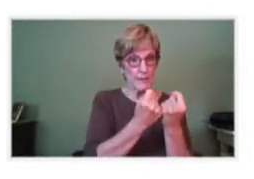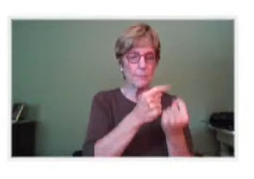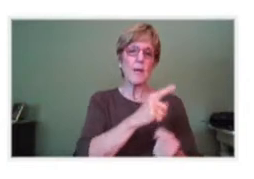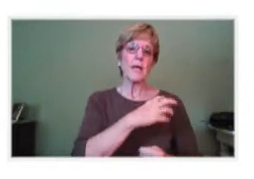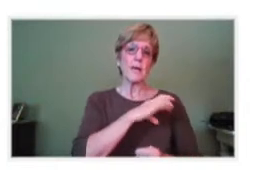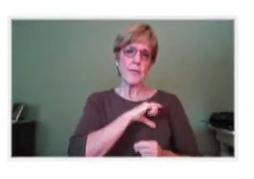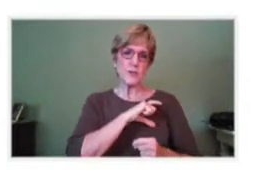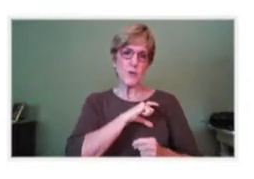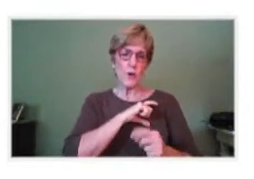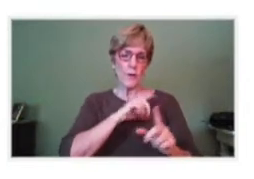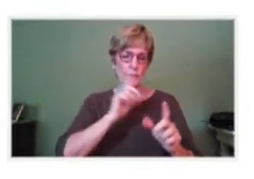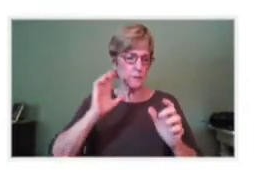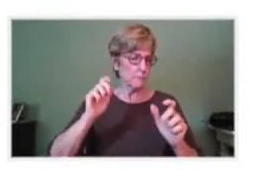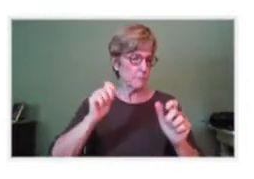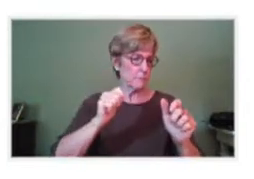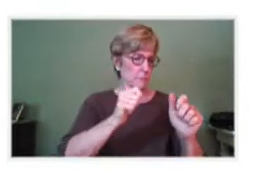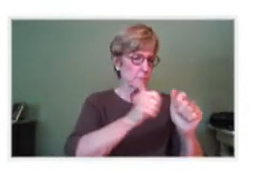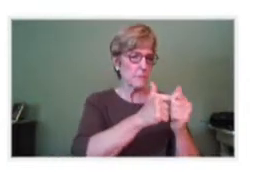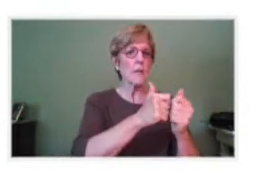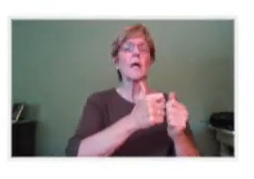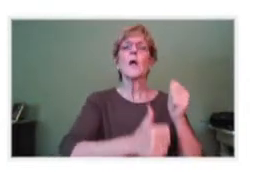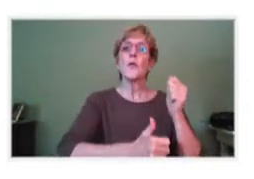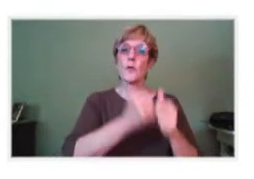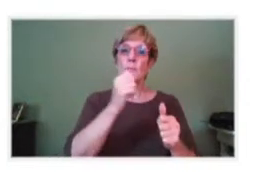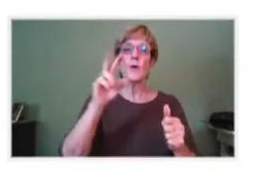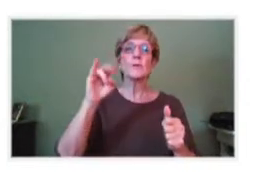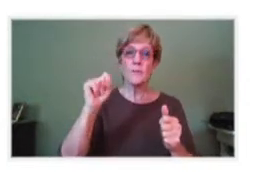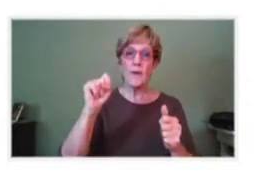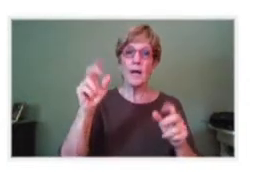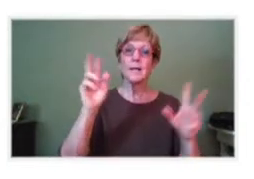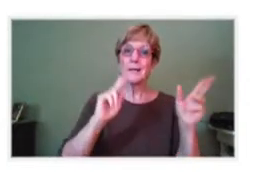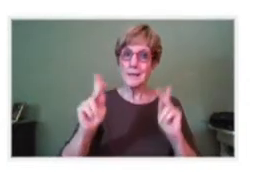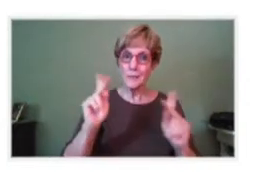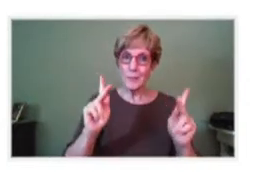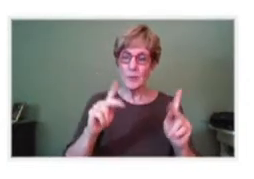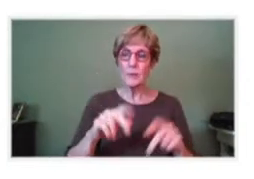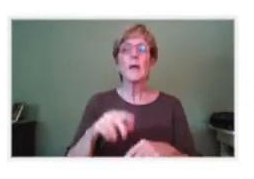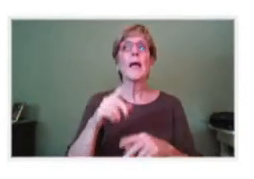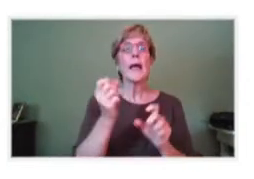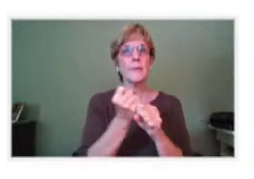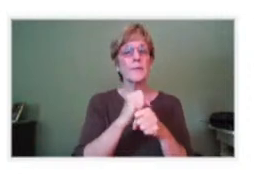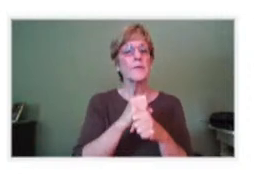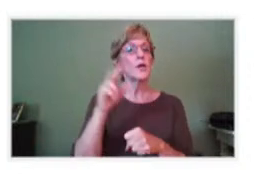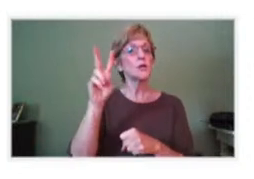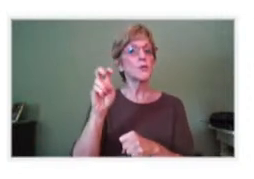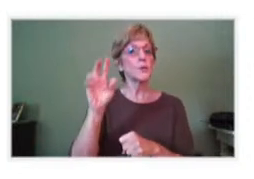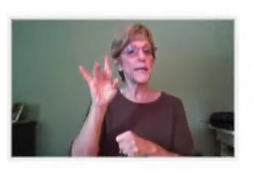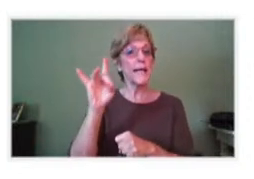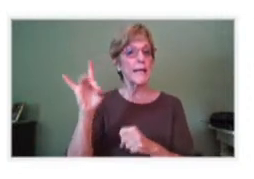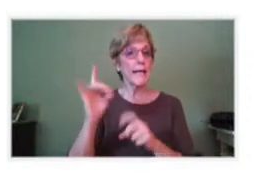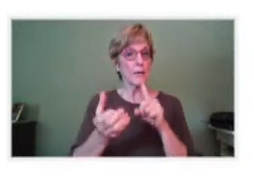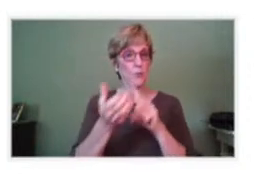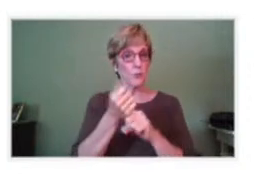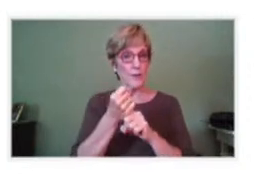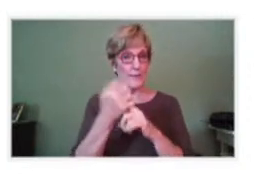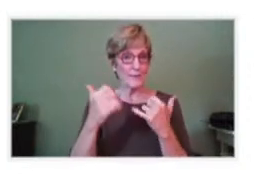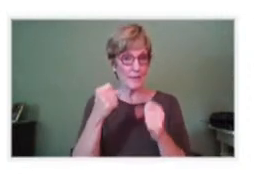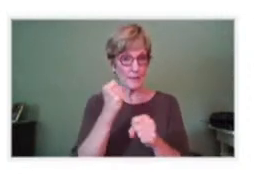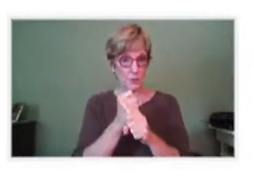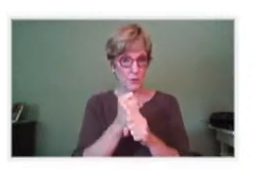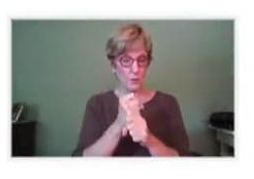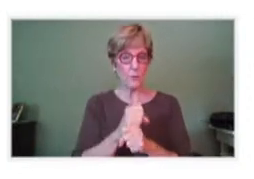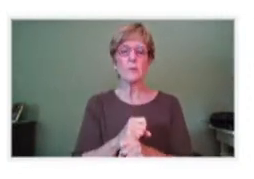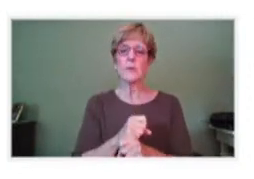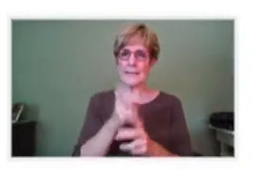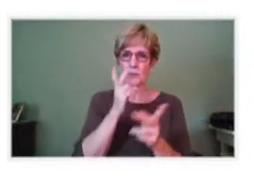after some of the most violent criminals within our society. And so far, they have made 288 arrests this year. And as you can